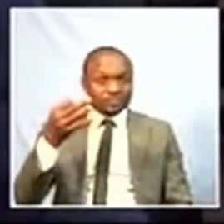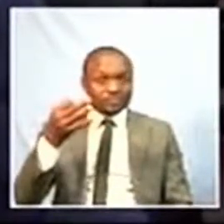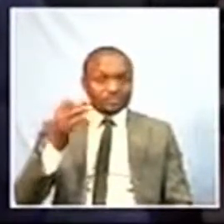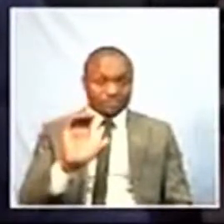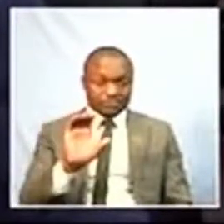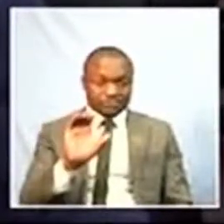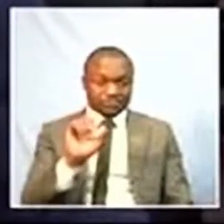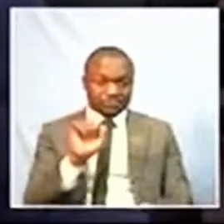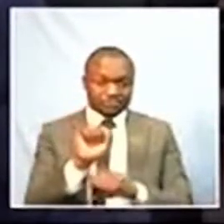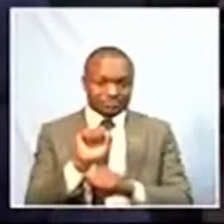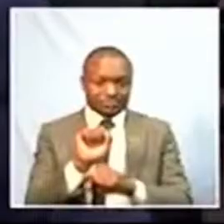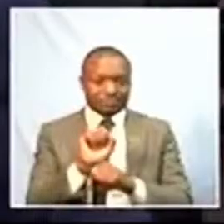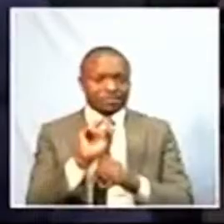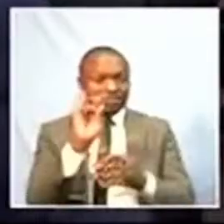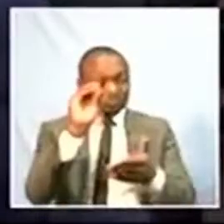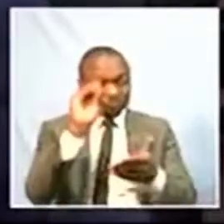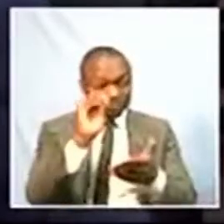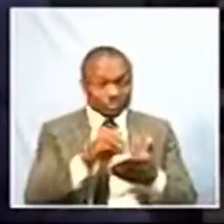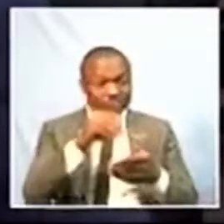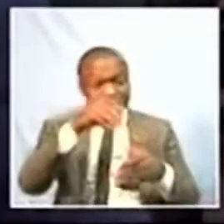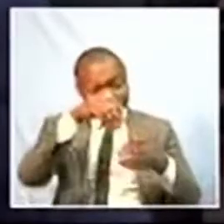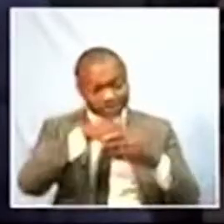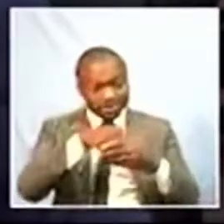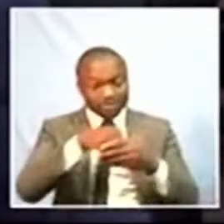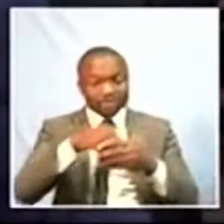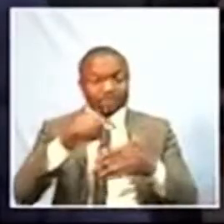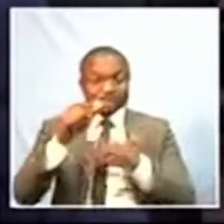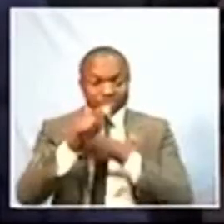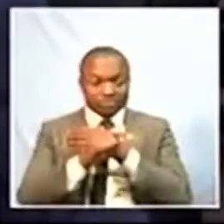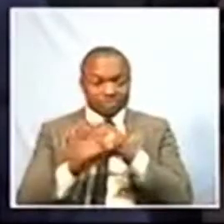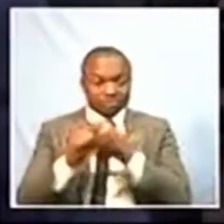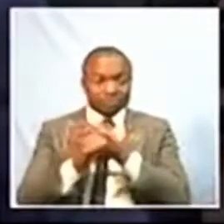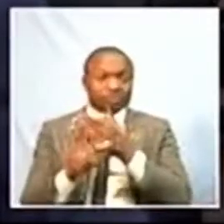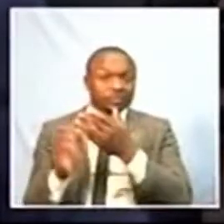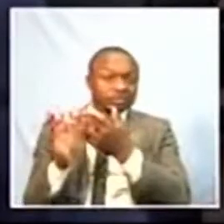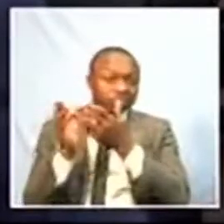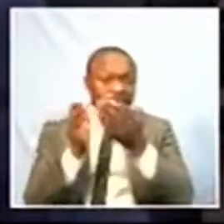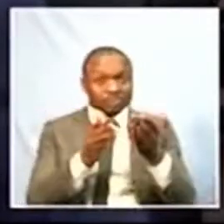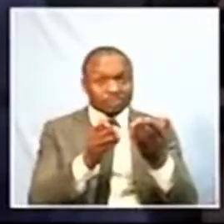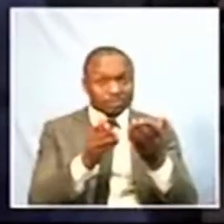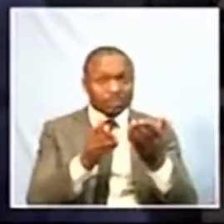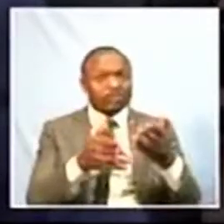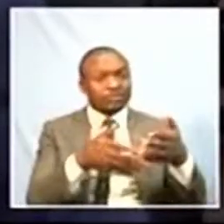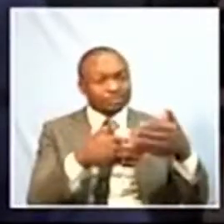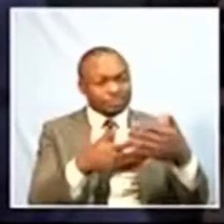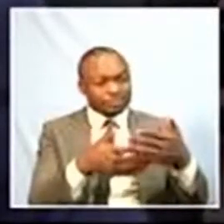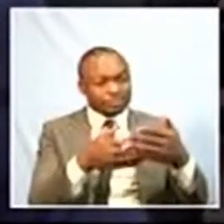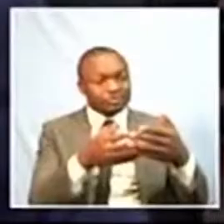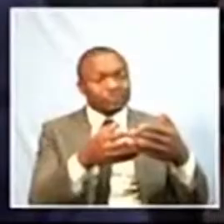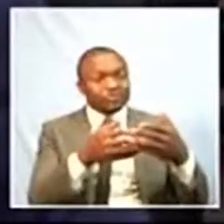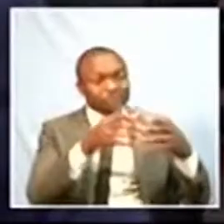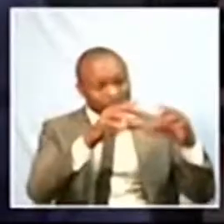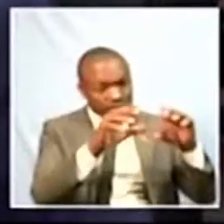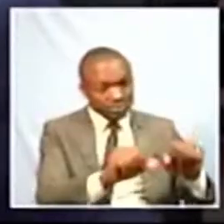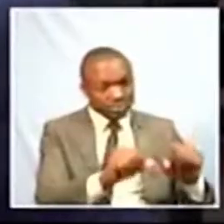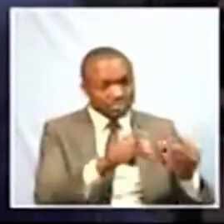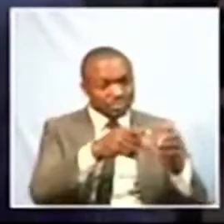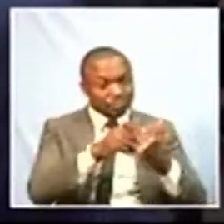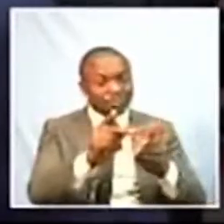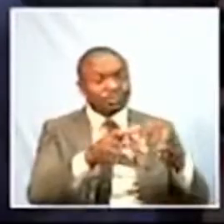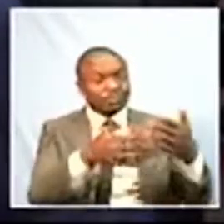were inserted in the camera. Further, delivery note has been secured with payment voucher